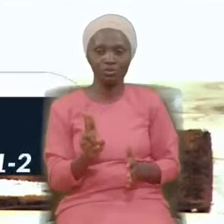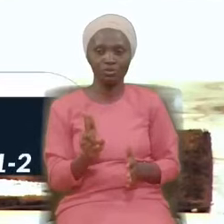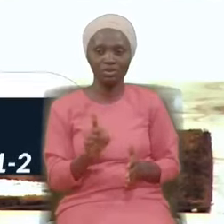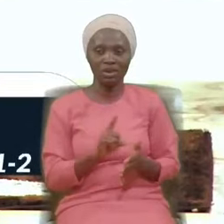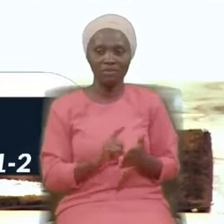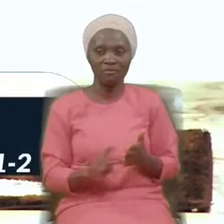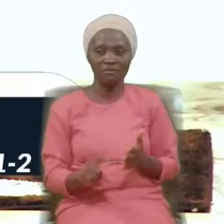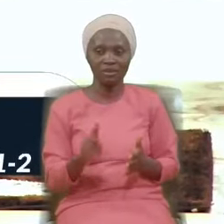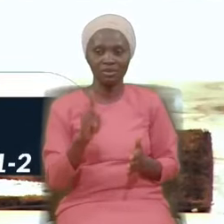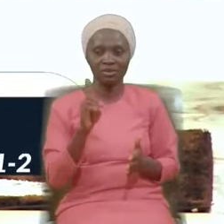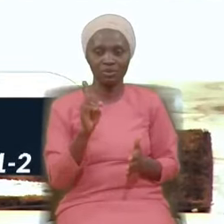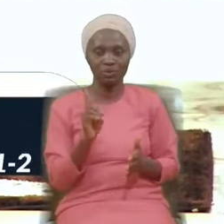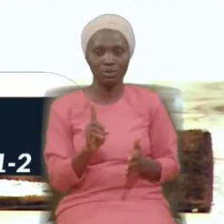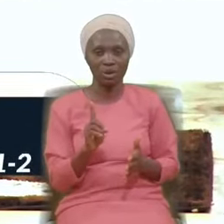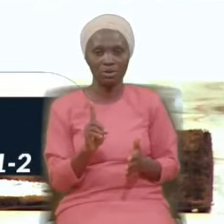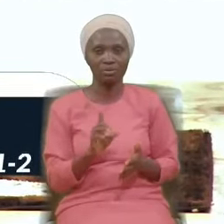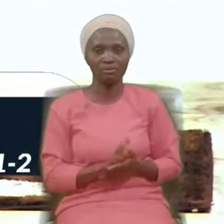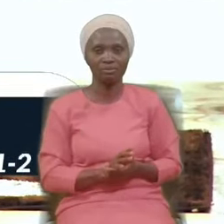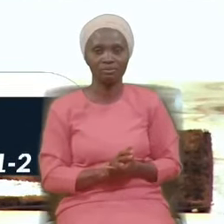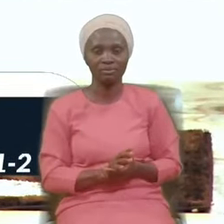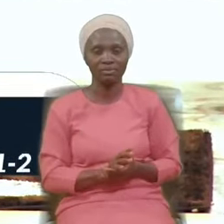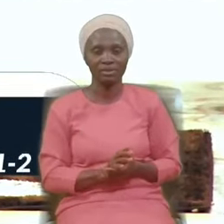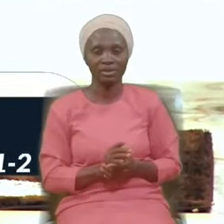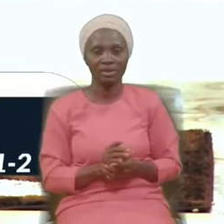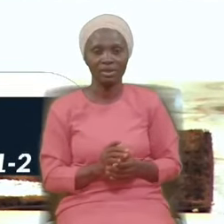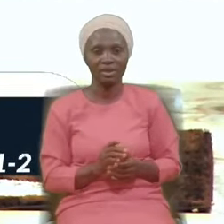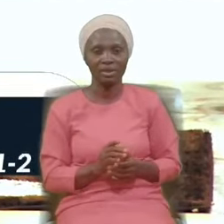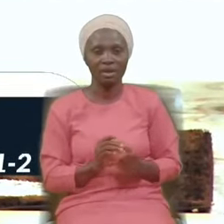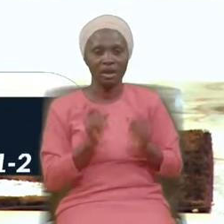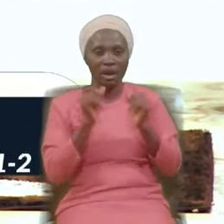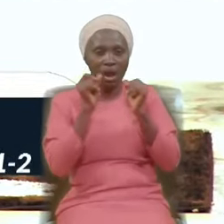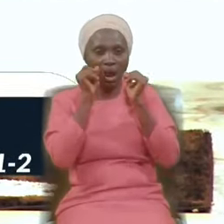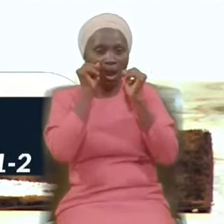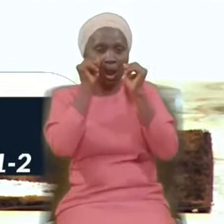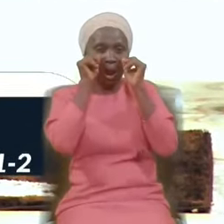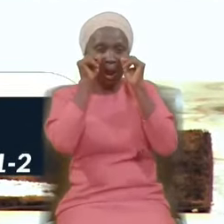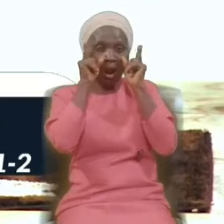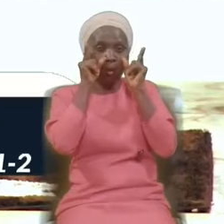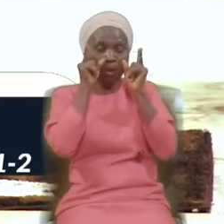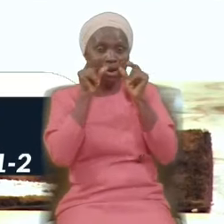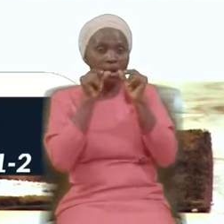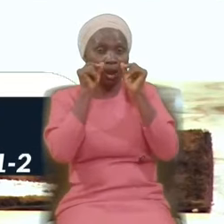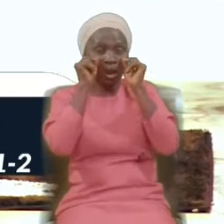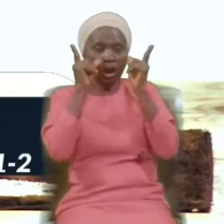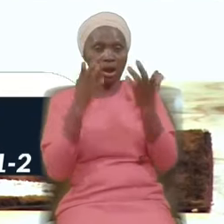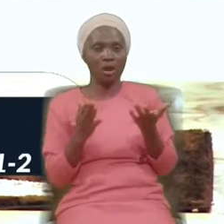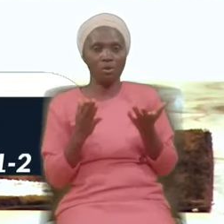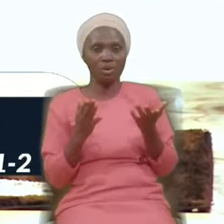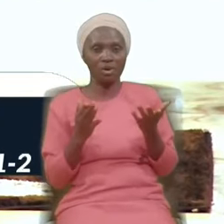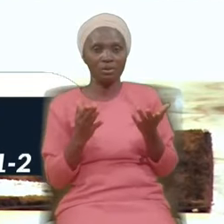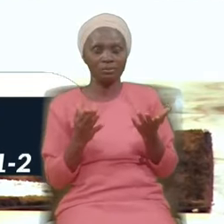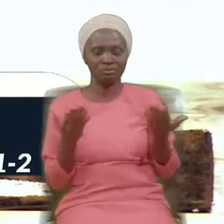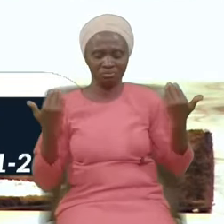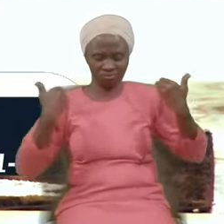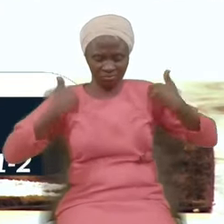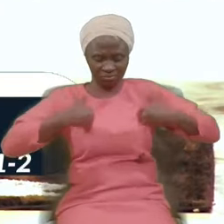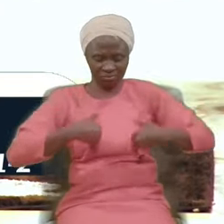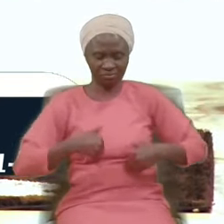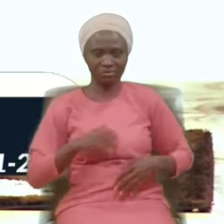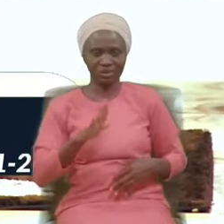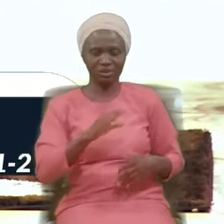Awake. Awake. Put on thy strength, O Zion. Put on thy beautiful garments,